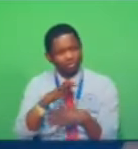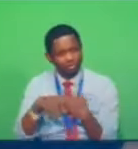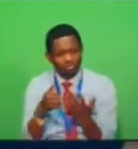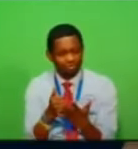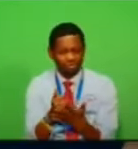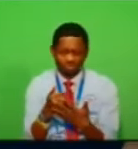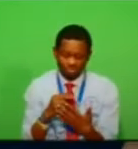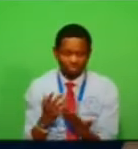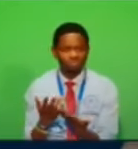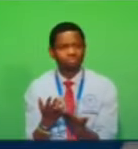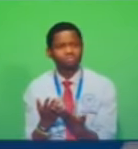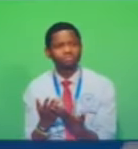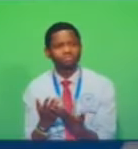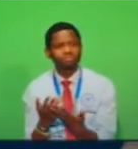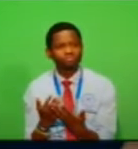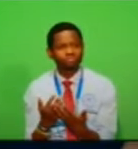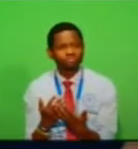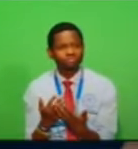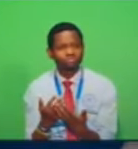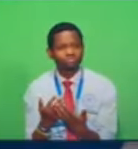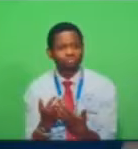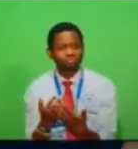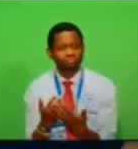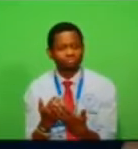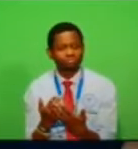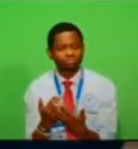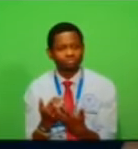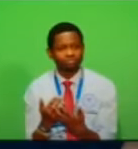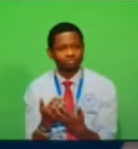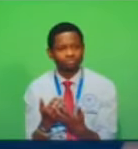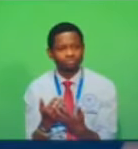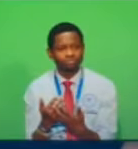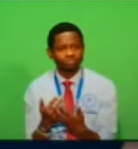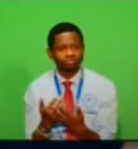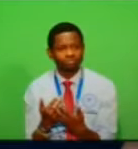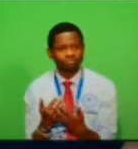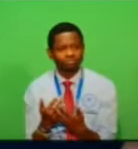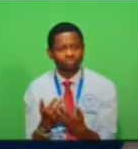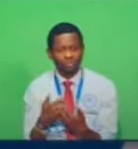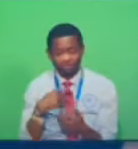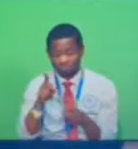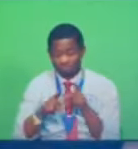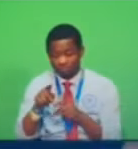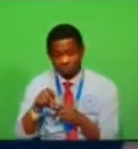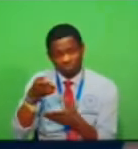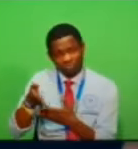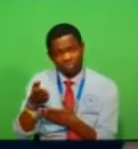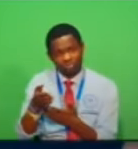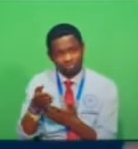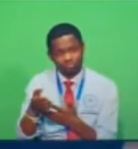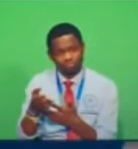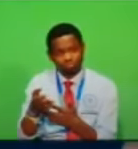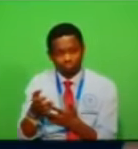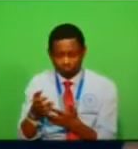father loved me, and he does. But I think the people on the ground who invested the time to get to know us and